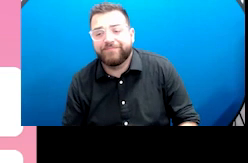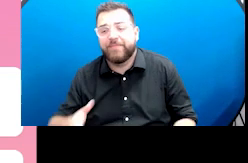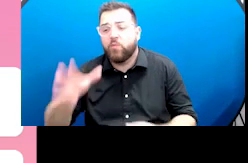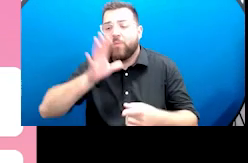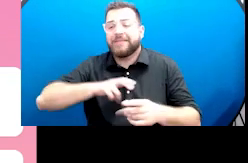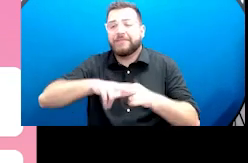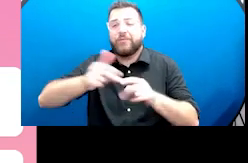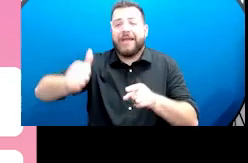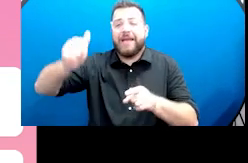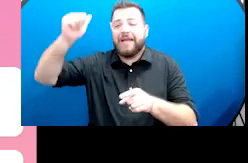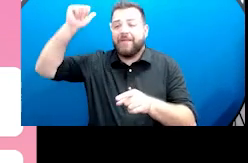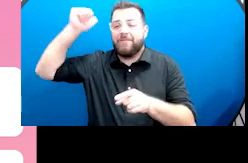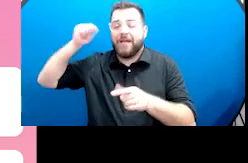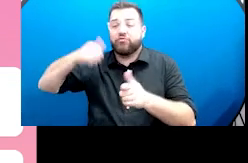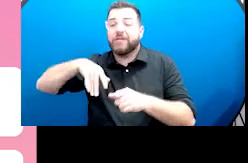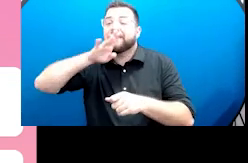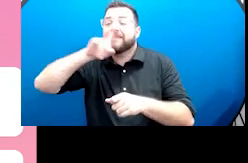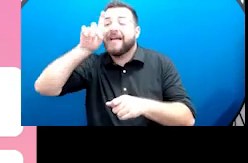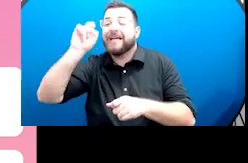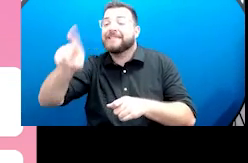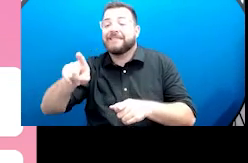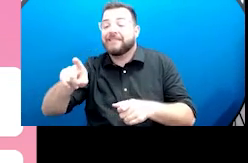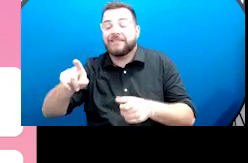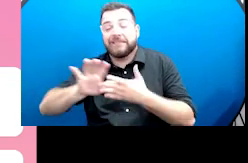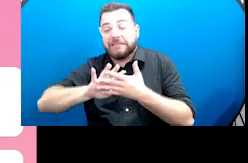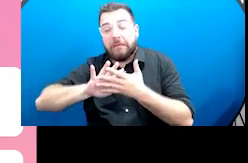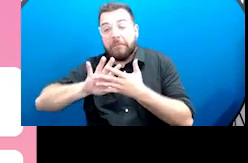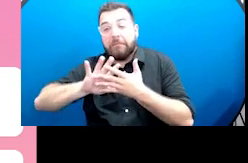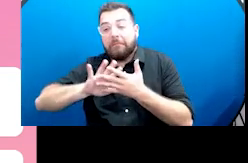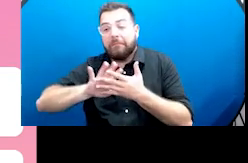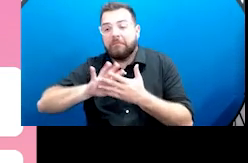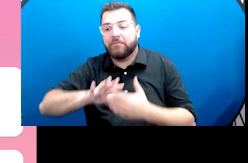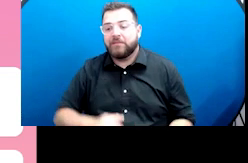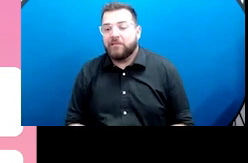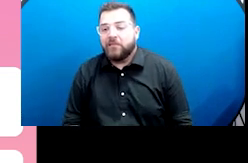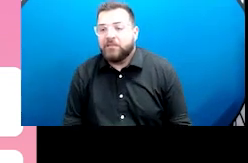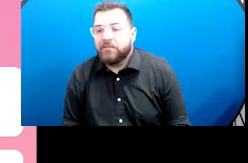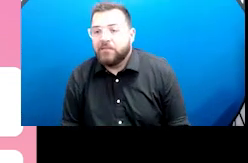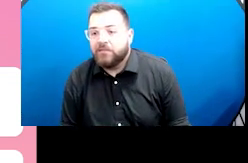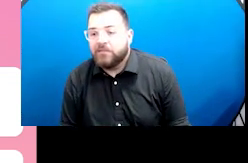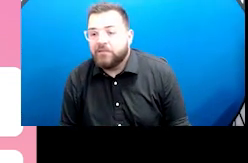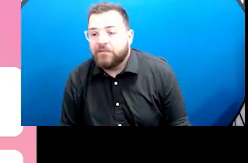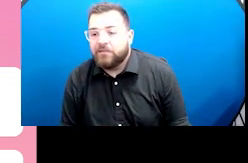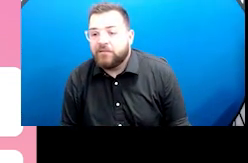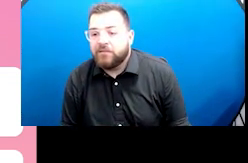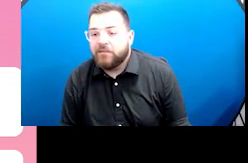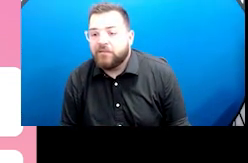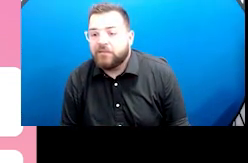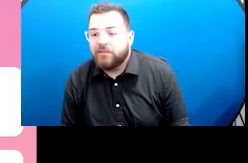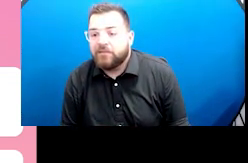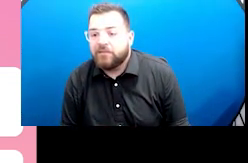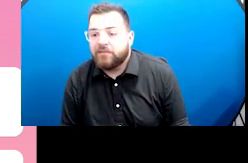the instruction, and they can only show that they learn it by their own work, not this. So to me, it's a balancing thing